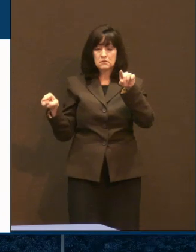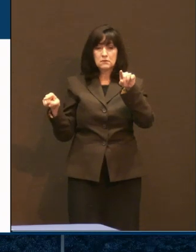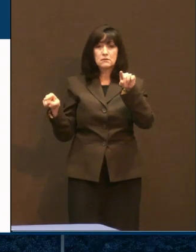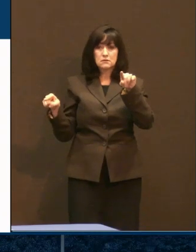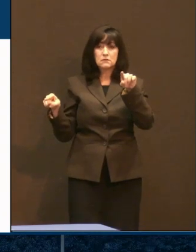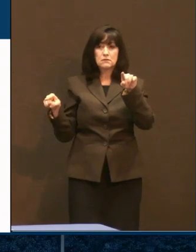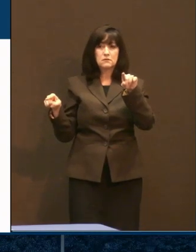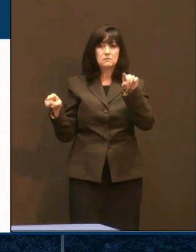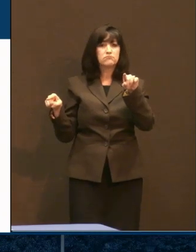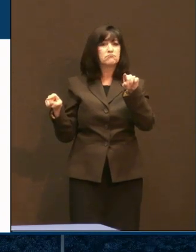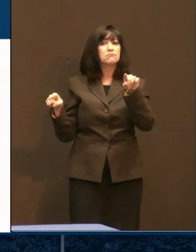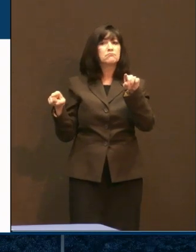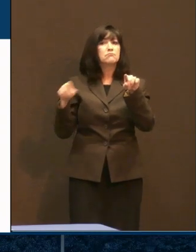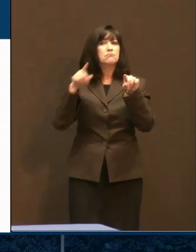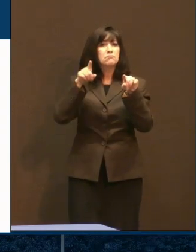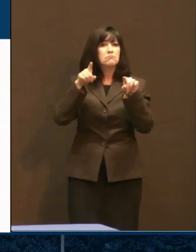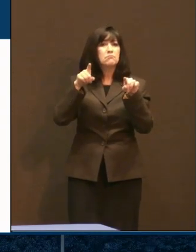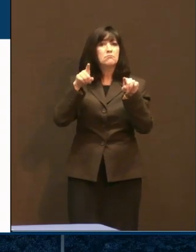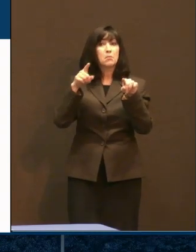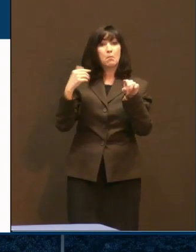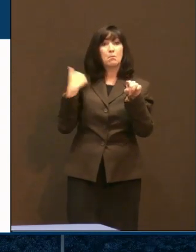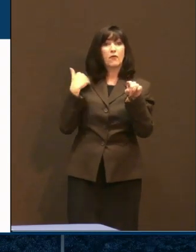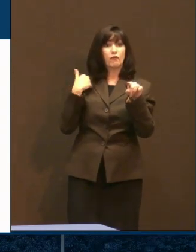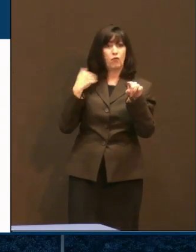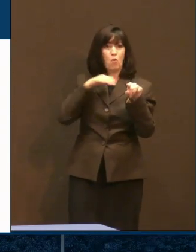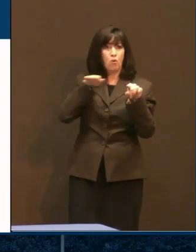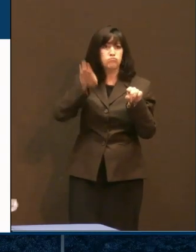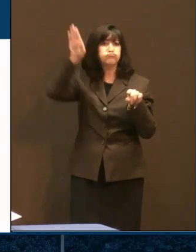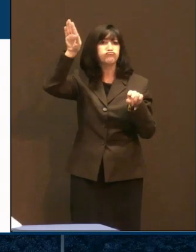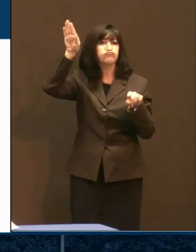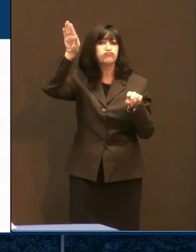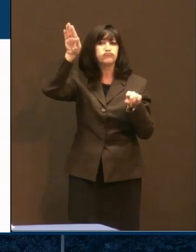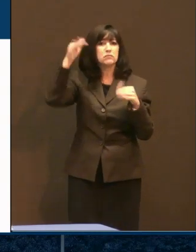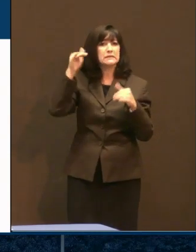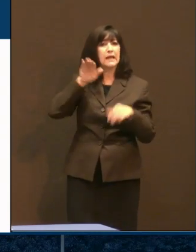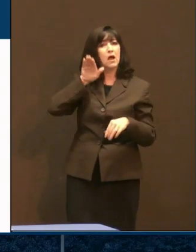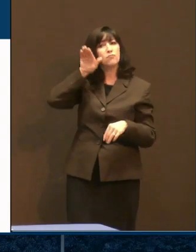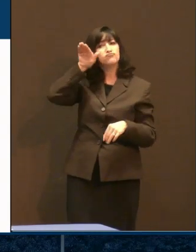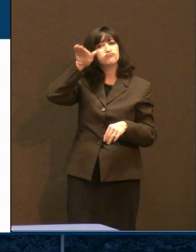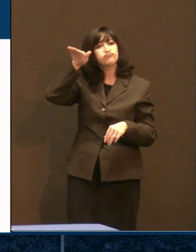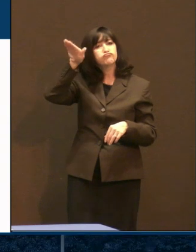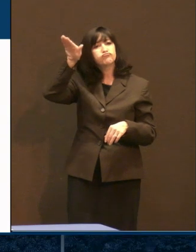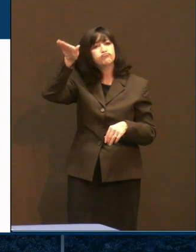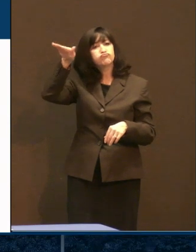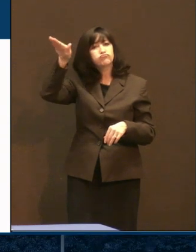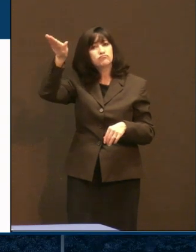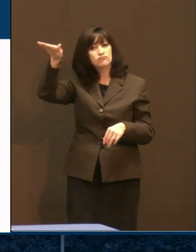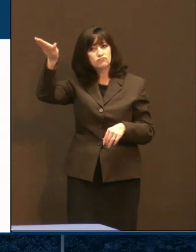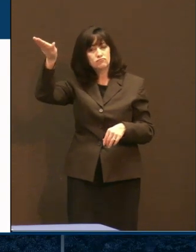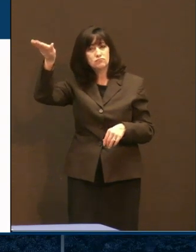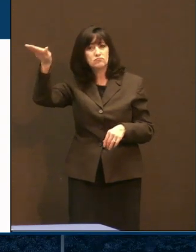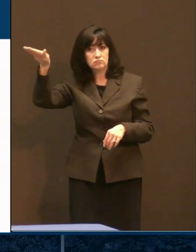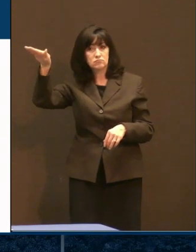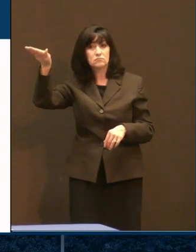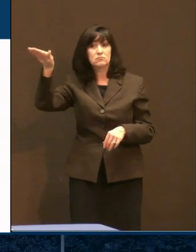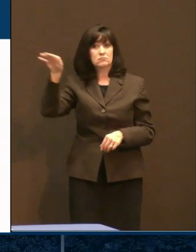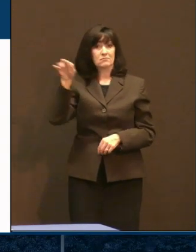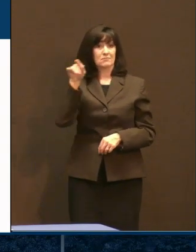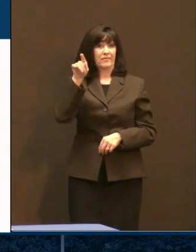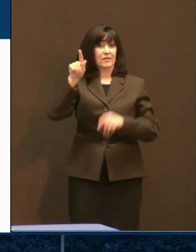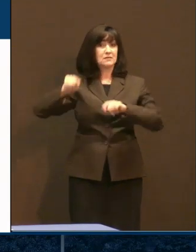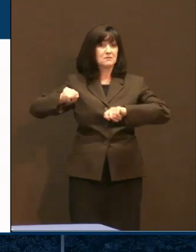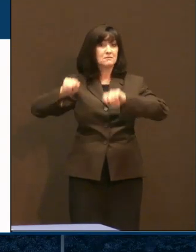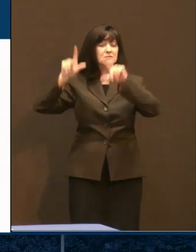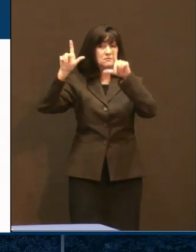graph climbed at a much steeper rate earlier. Move on to the next one. That's new hospitalizations. So the